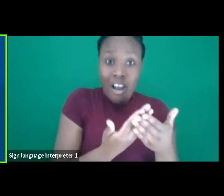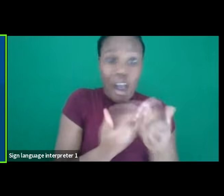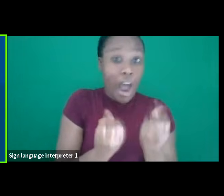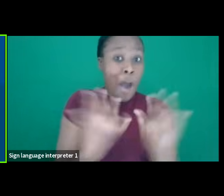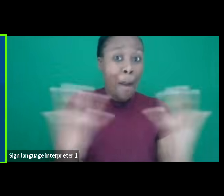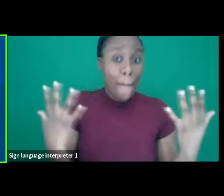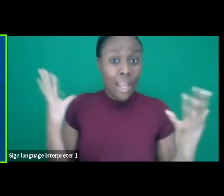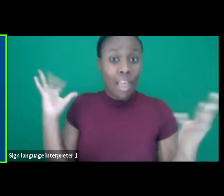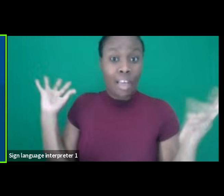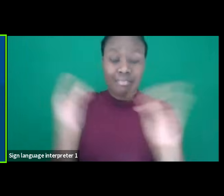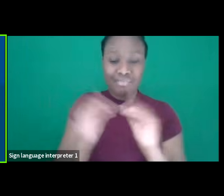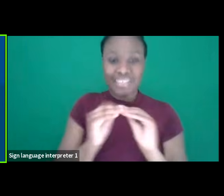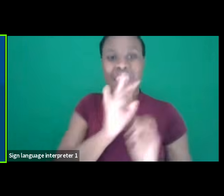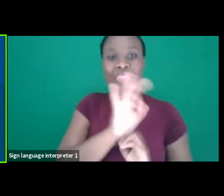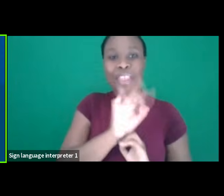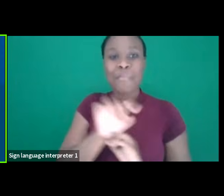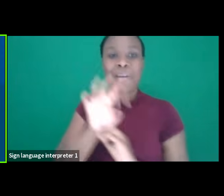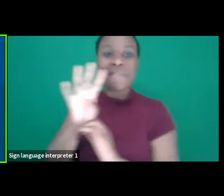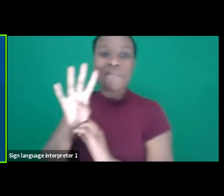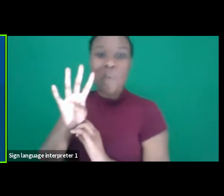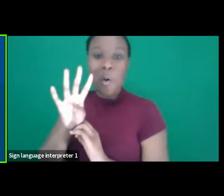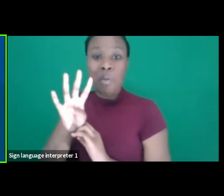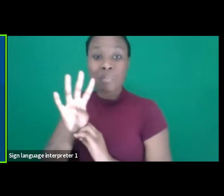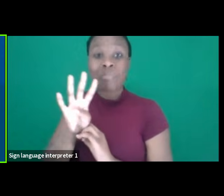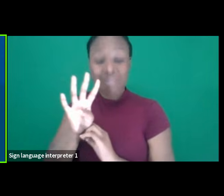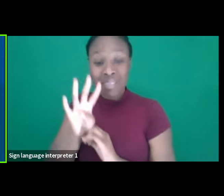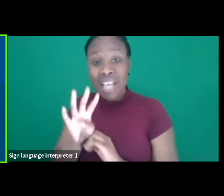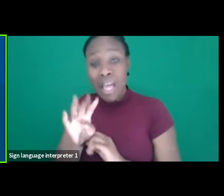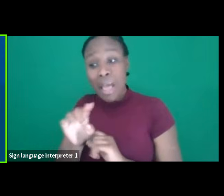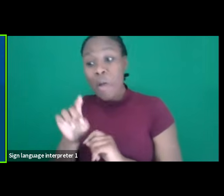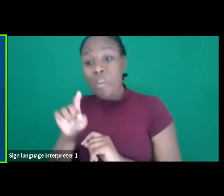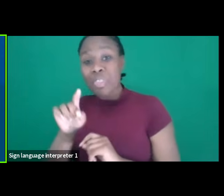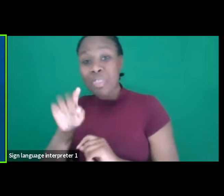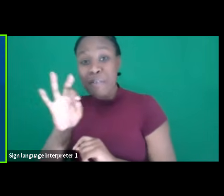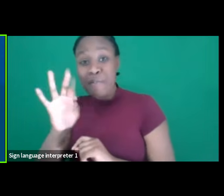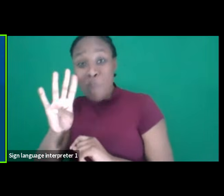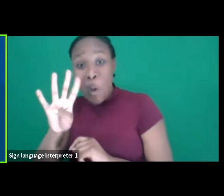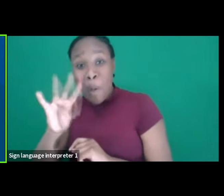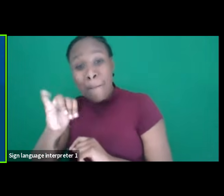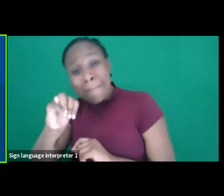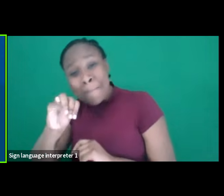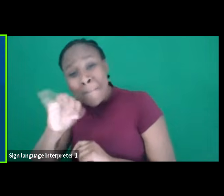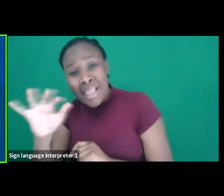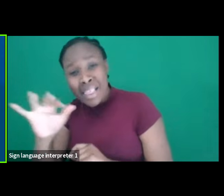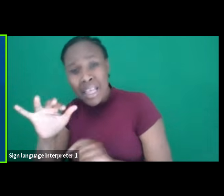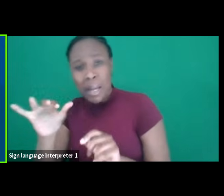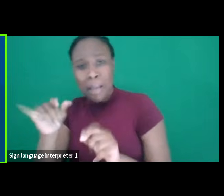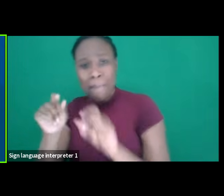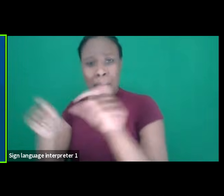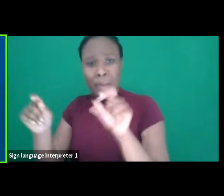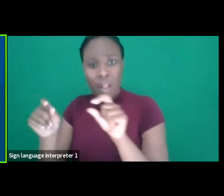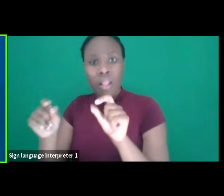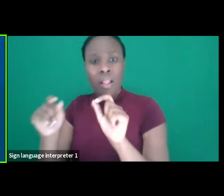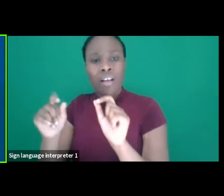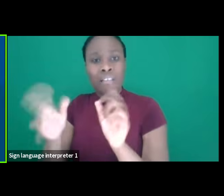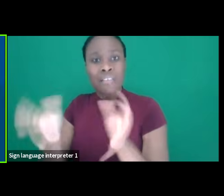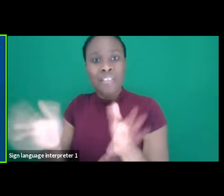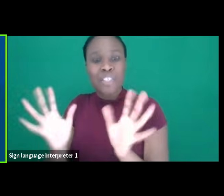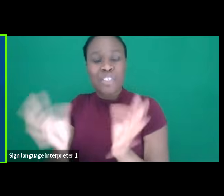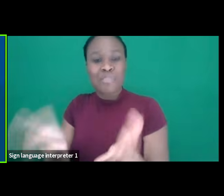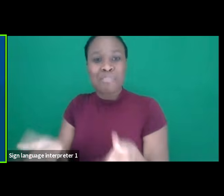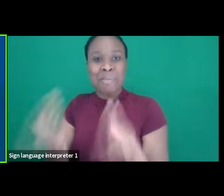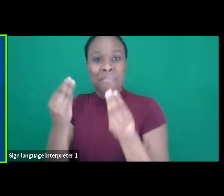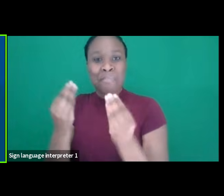and over 1.4 million taxpayers have accepted those auto assessments, with just over 1 million of